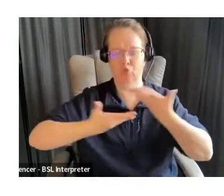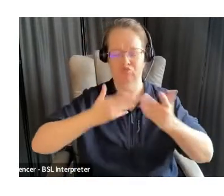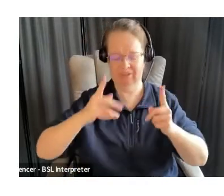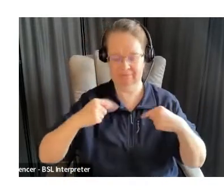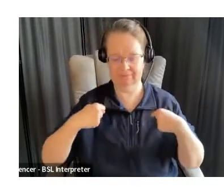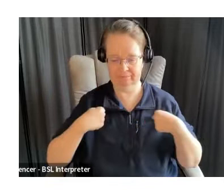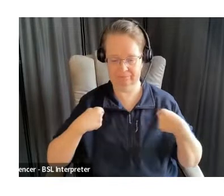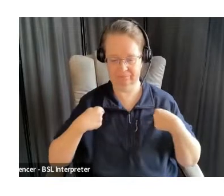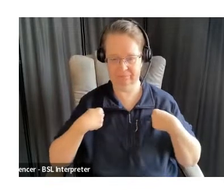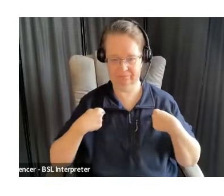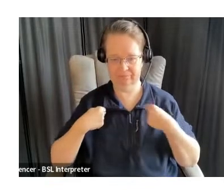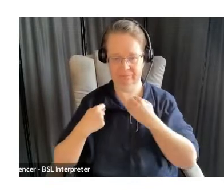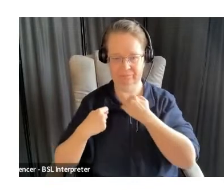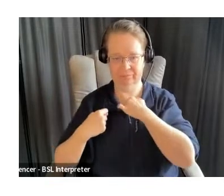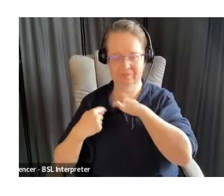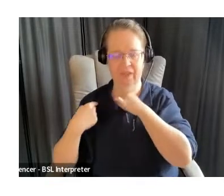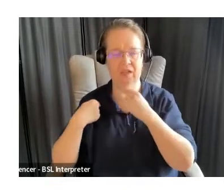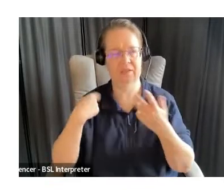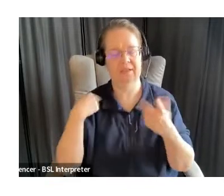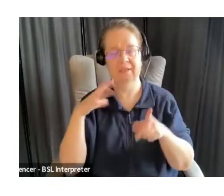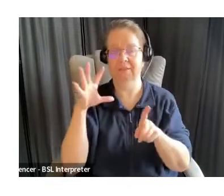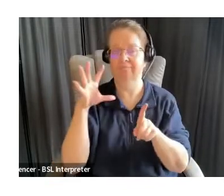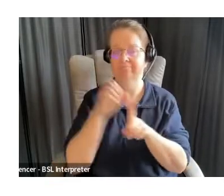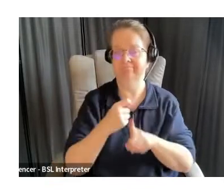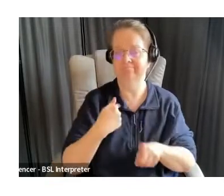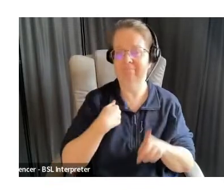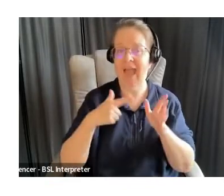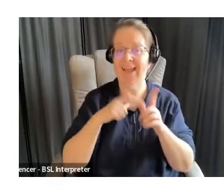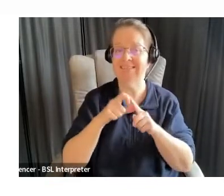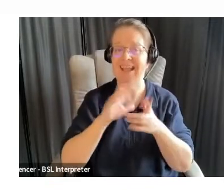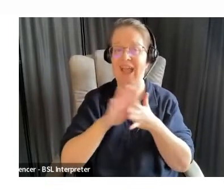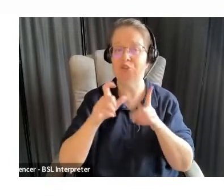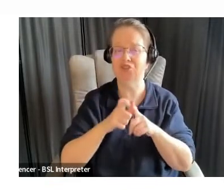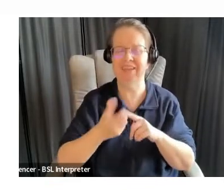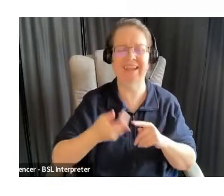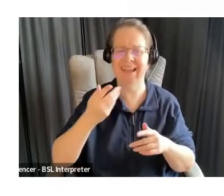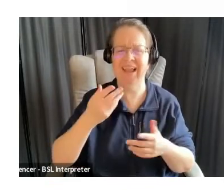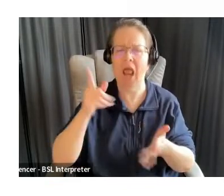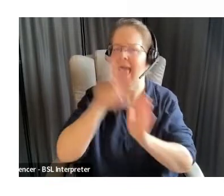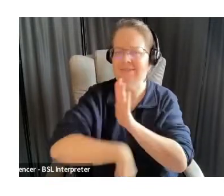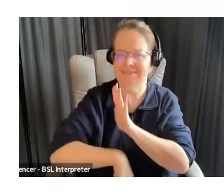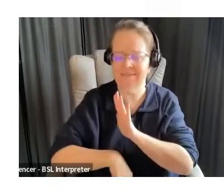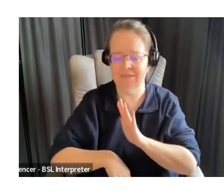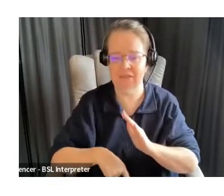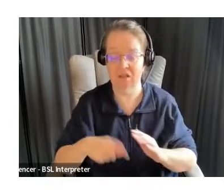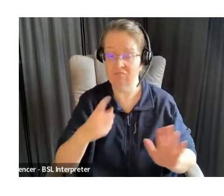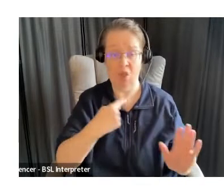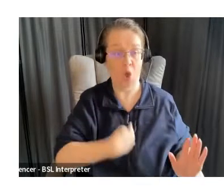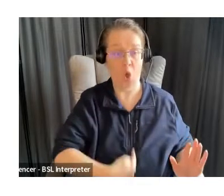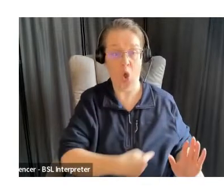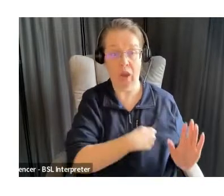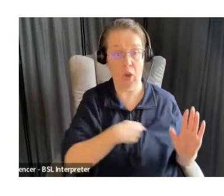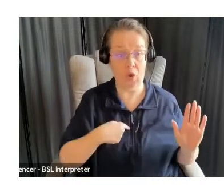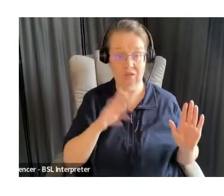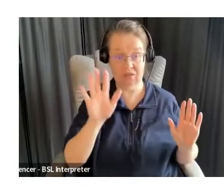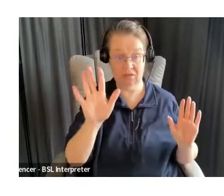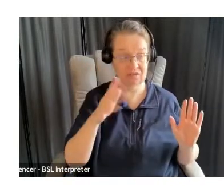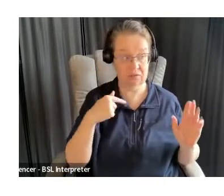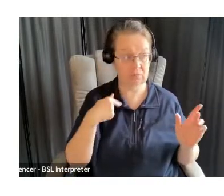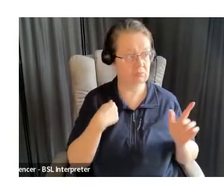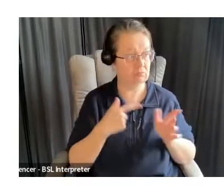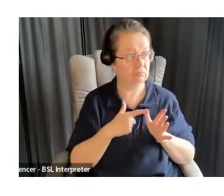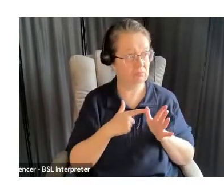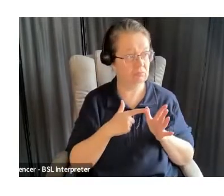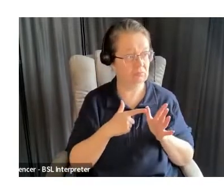very late adult diagnosis of ADHD. And so I'll be honest with you, I had no